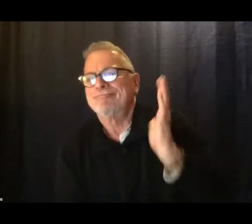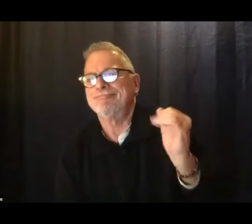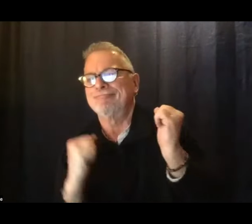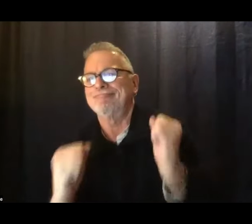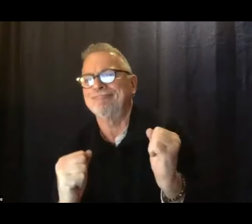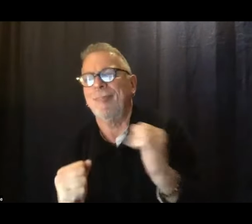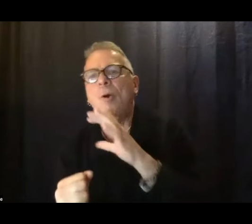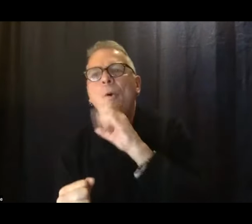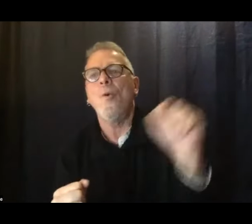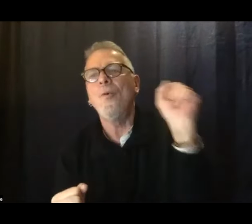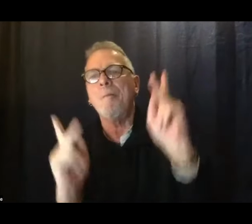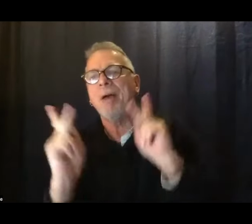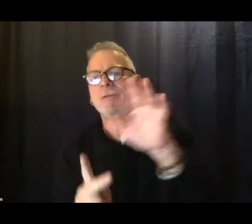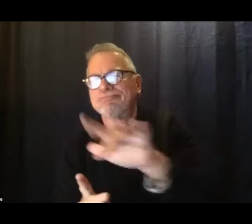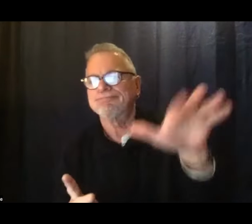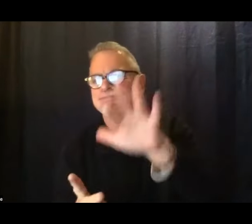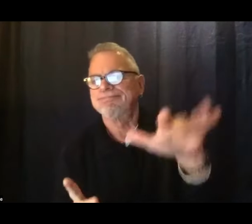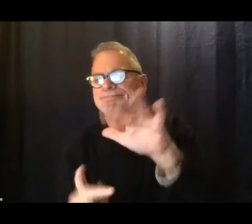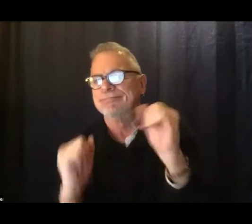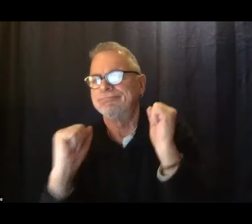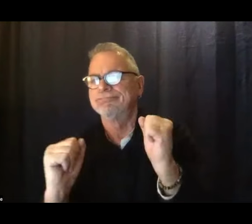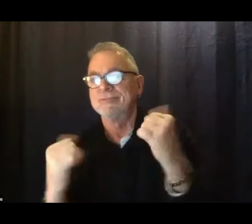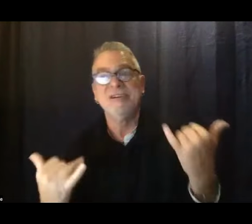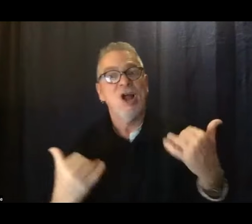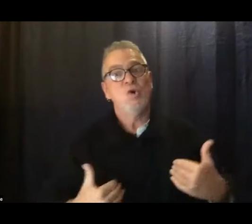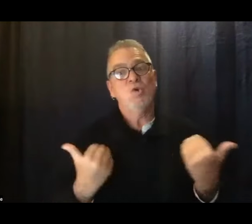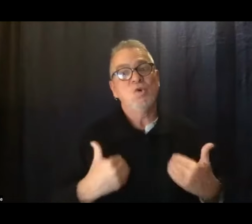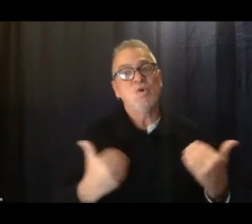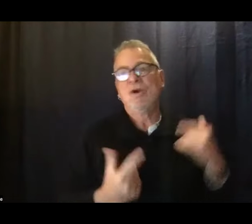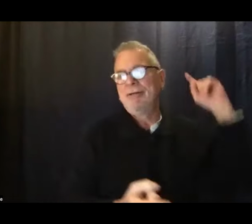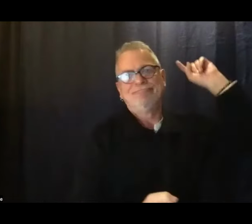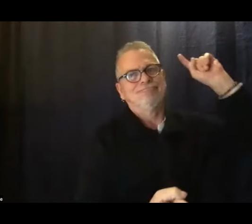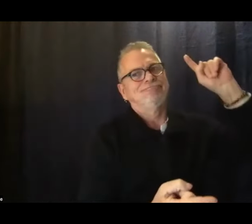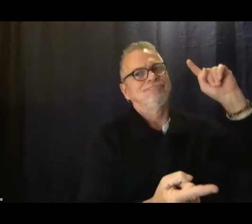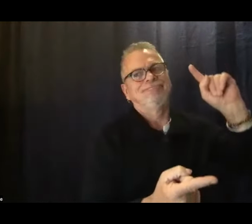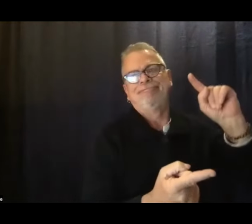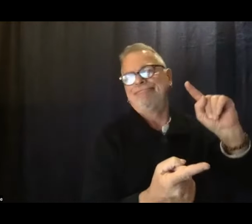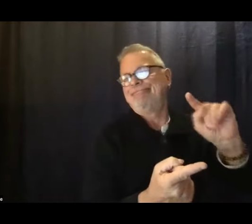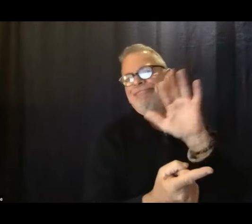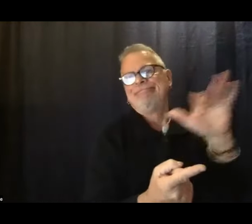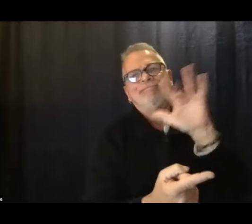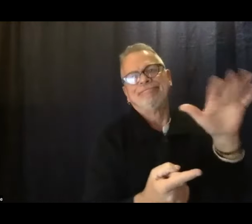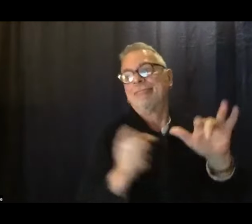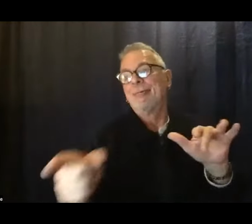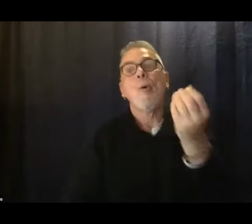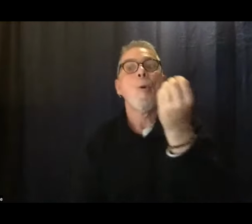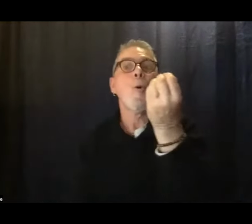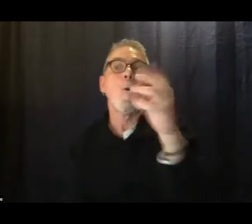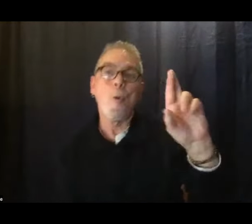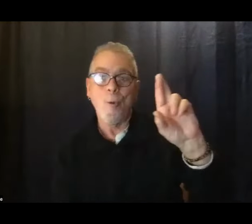kind of dropped out of using this lexicalized word. So the older generation does tend to still spell a lot